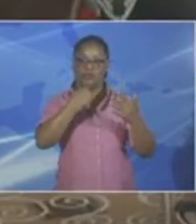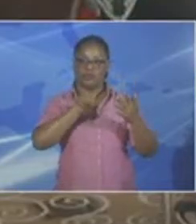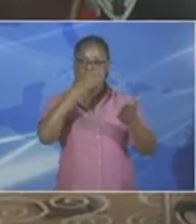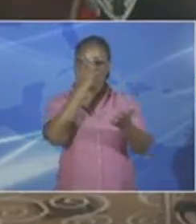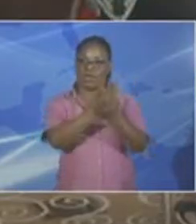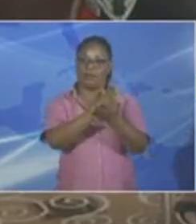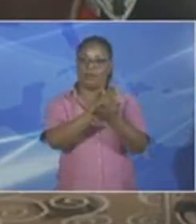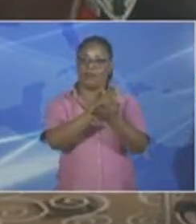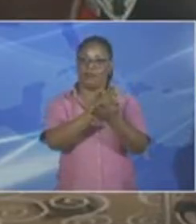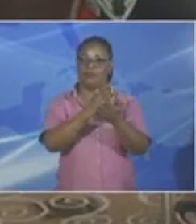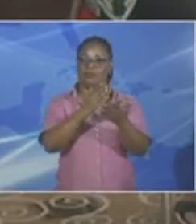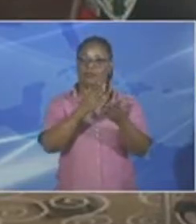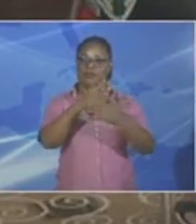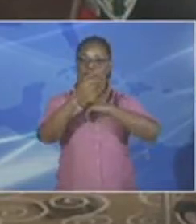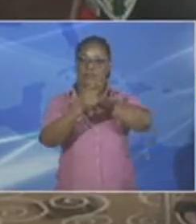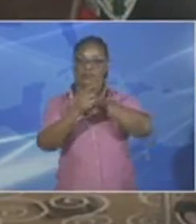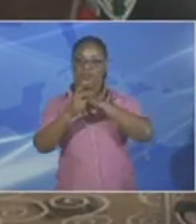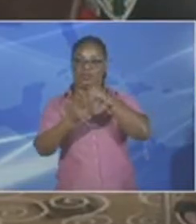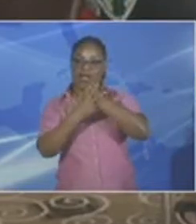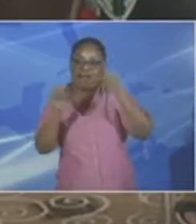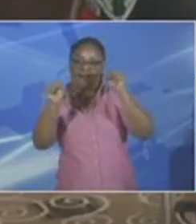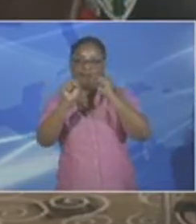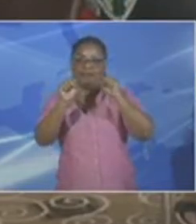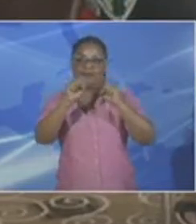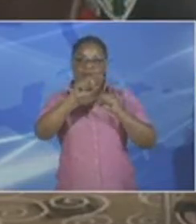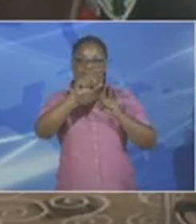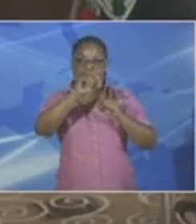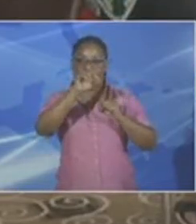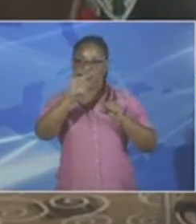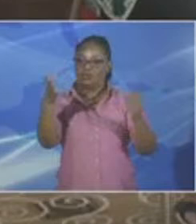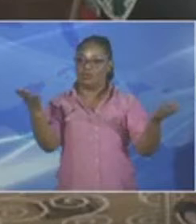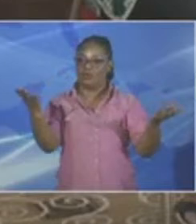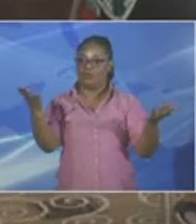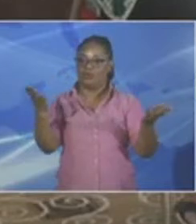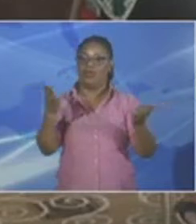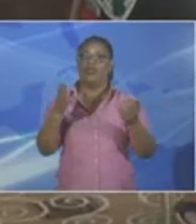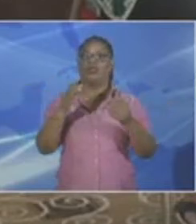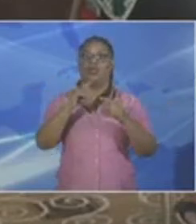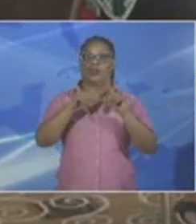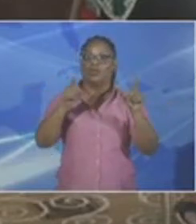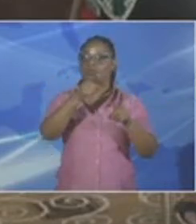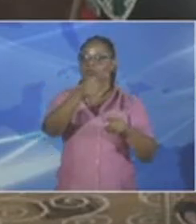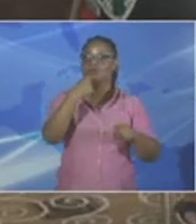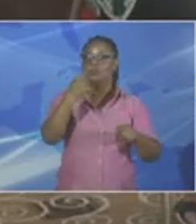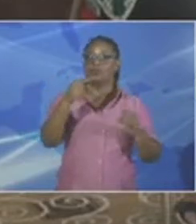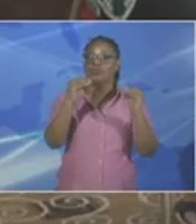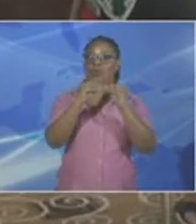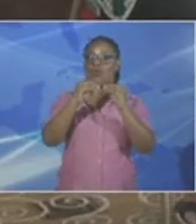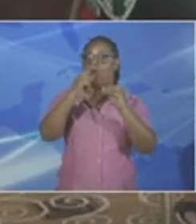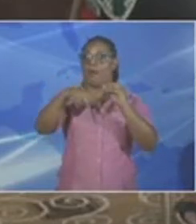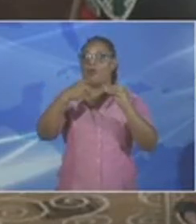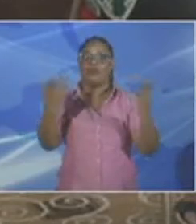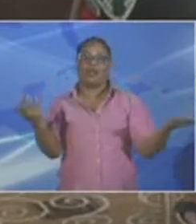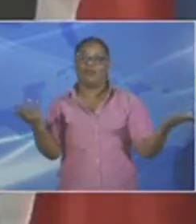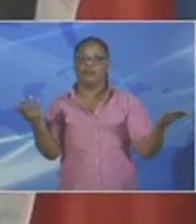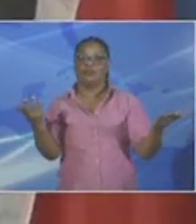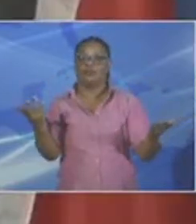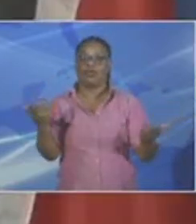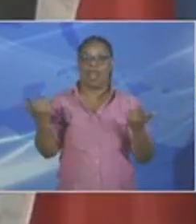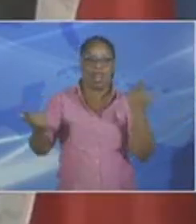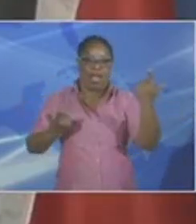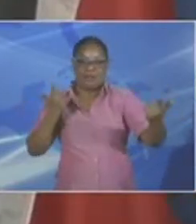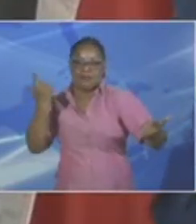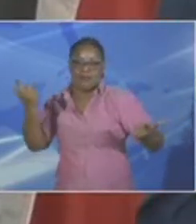nightclubs, parties, fests, playing of music in the public, consumption of alcohol in the public. Do we have the license to